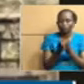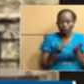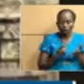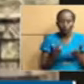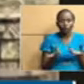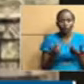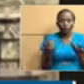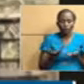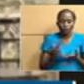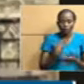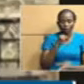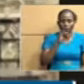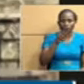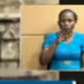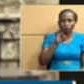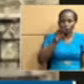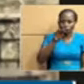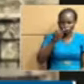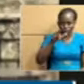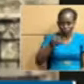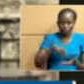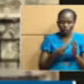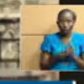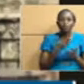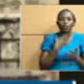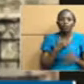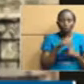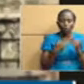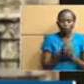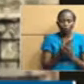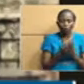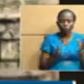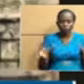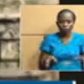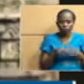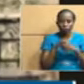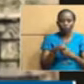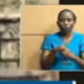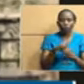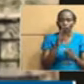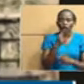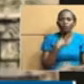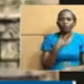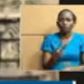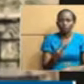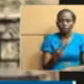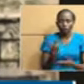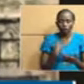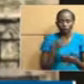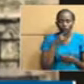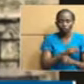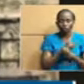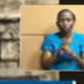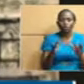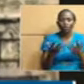chunk is informal. We therefore need to have all players, all stakeholders raise their voice on how social protection can be carried